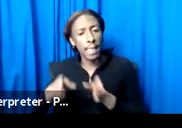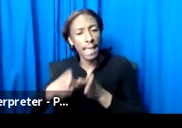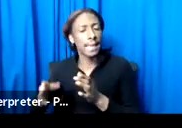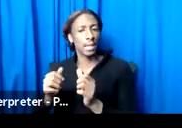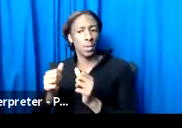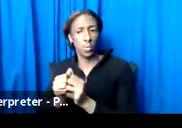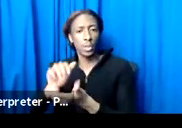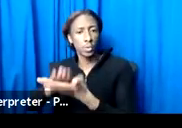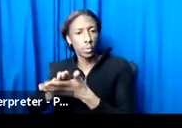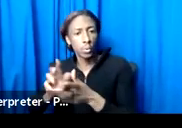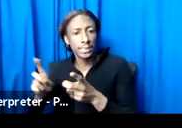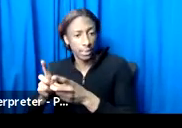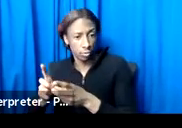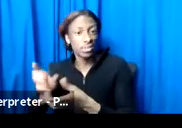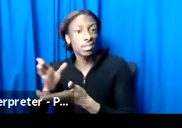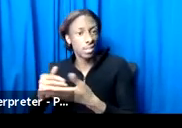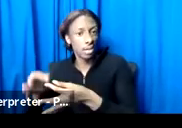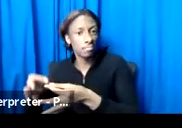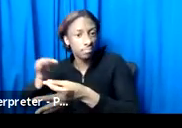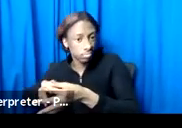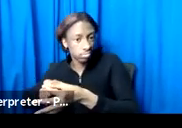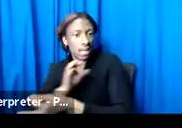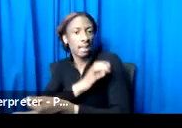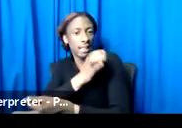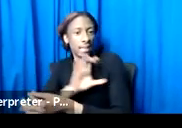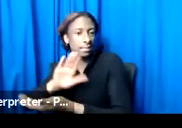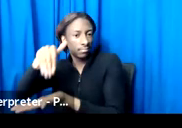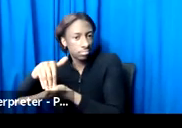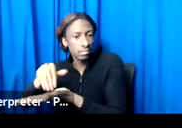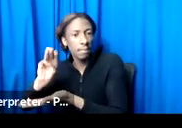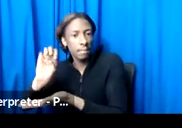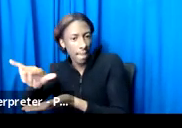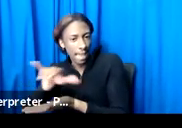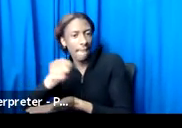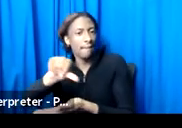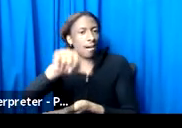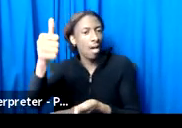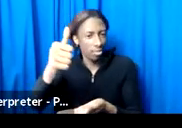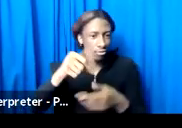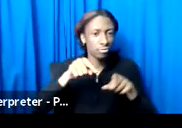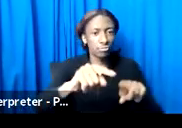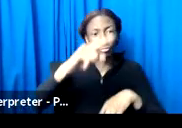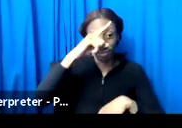as May and others planning clinics throughout the summer. Next slide, please.